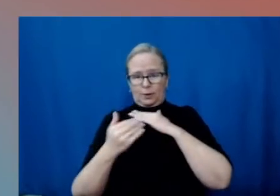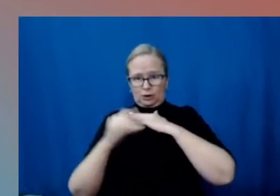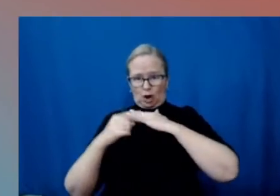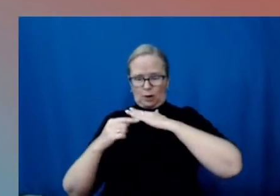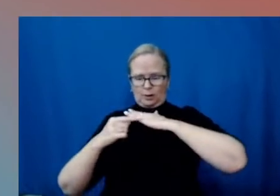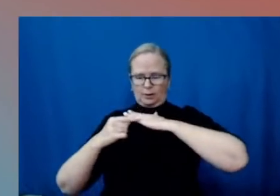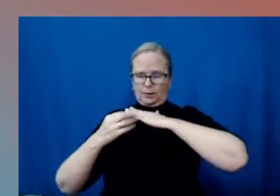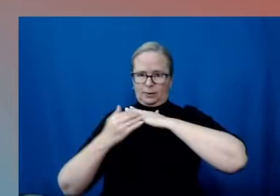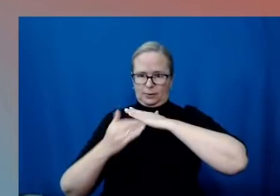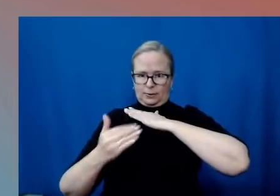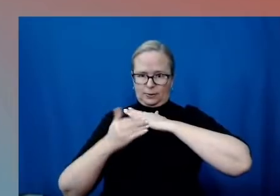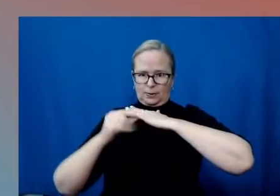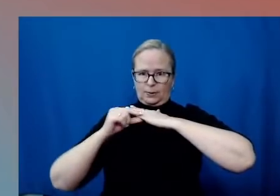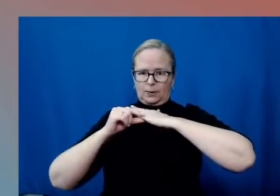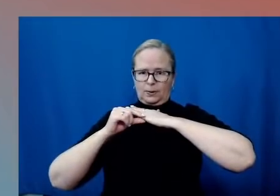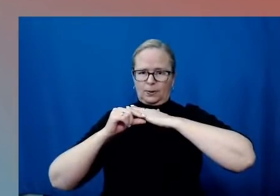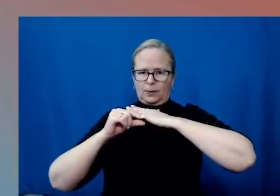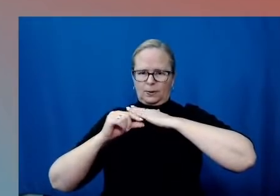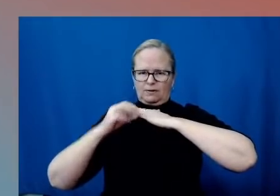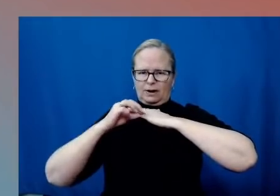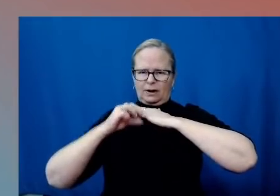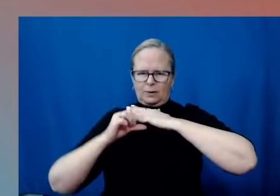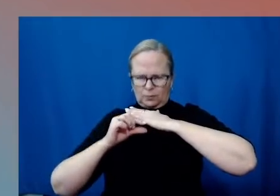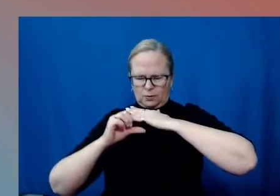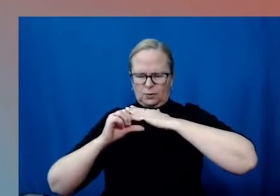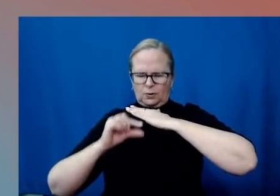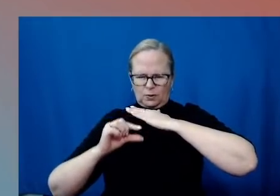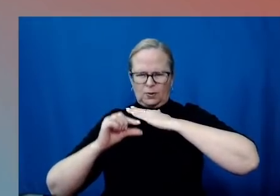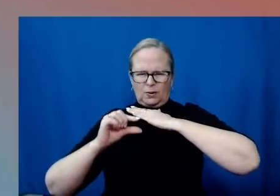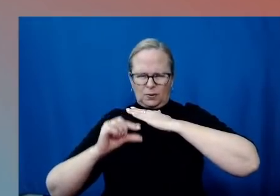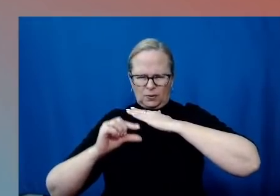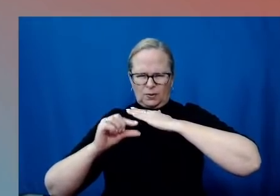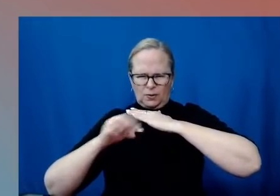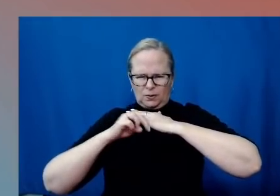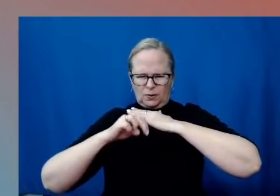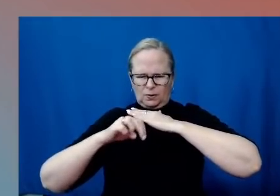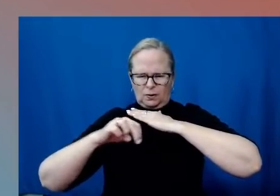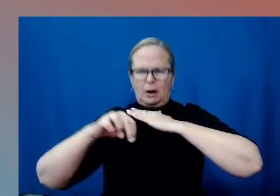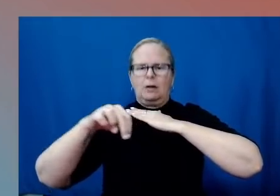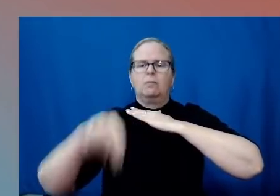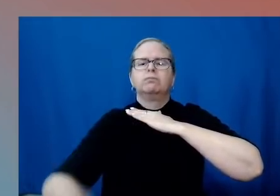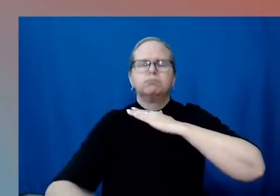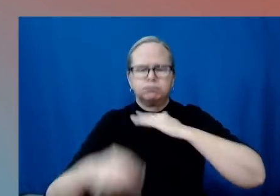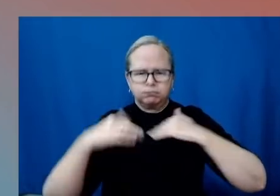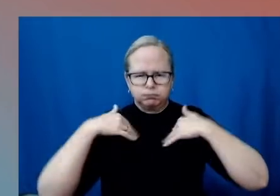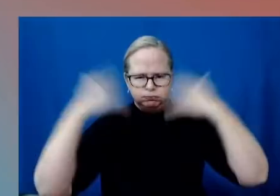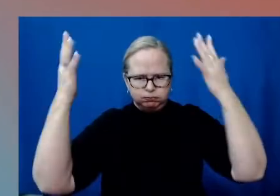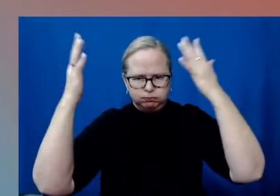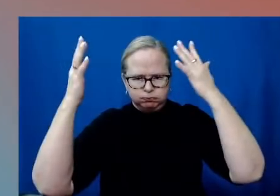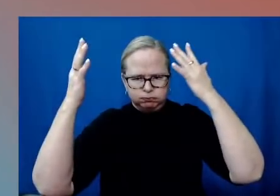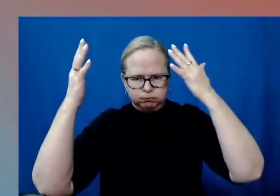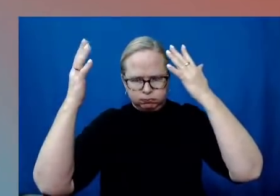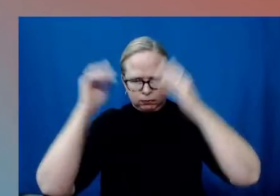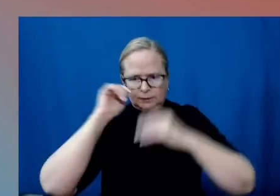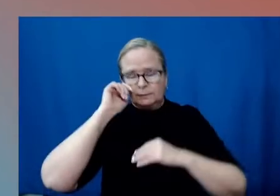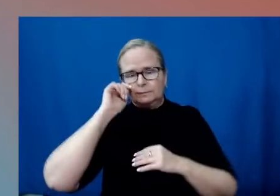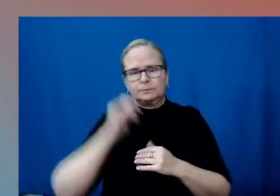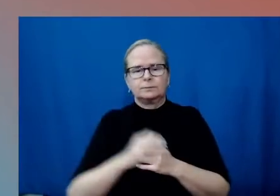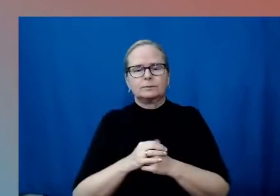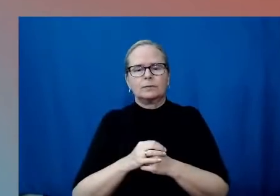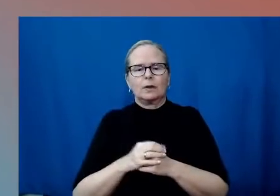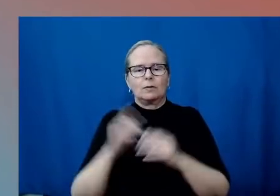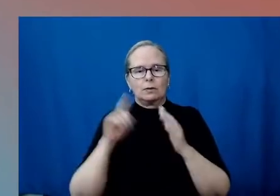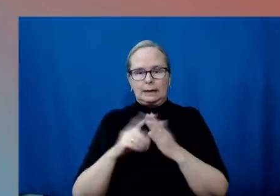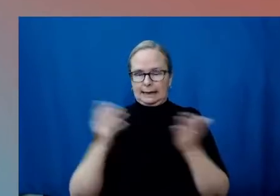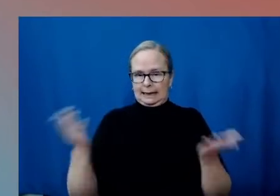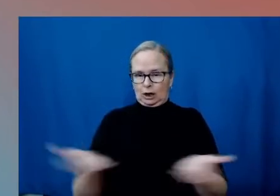our province is that, yeah, maybe it's only up to 5 feet or up to our necks in Medicine Hat